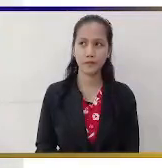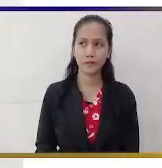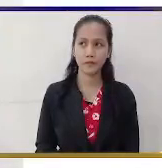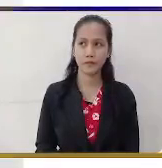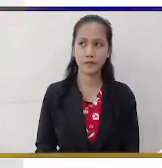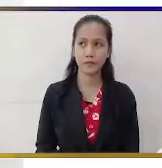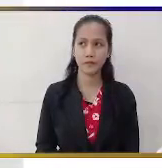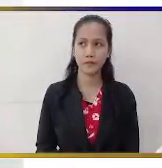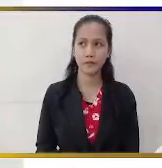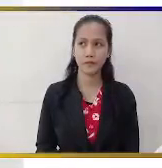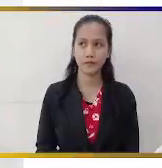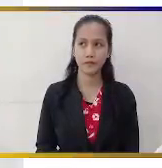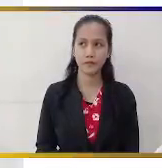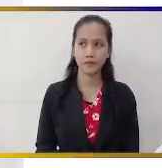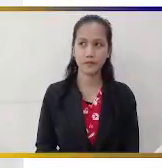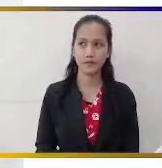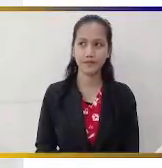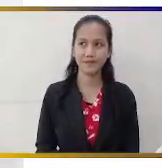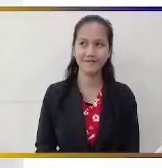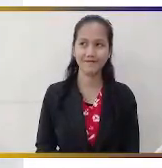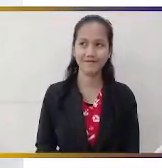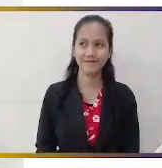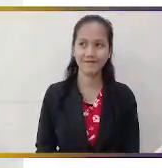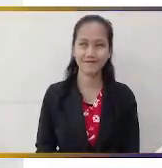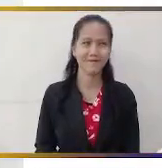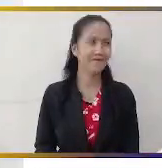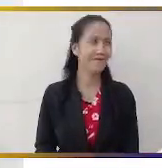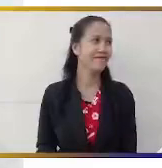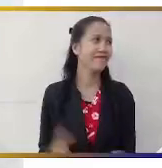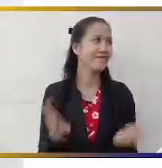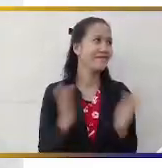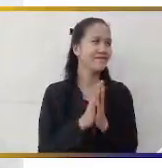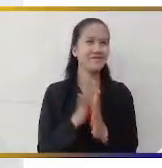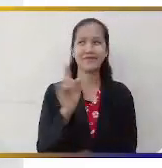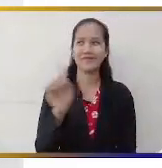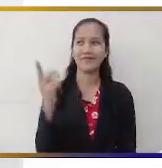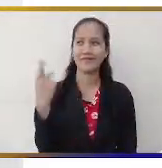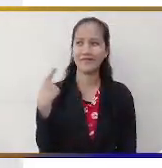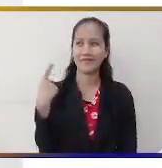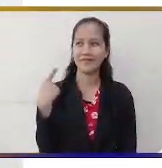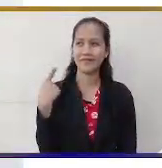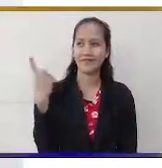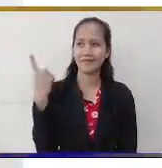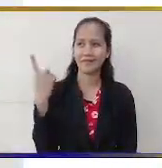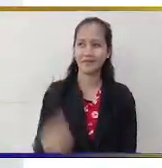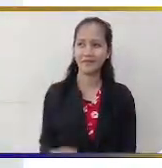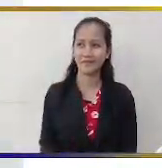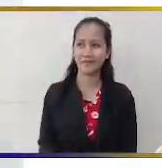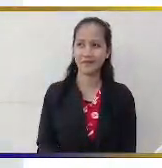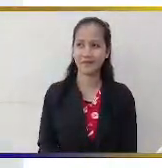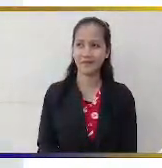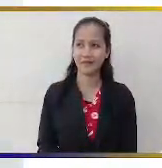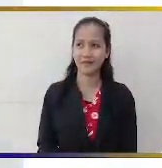pocket? You got any money? No money? Okay, he's giving me this.